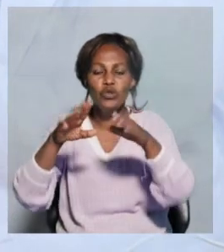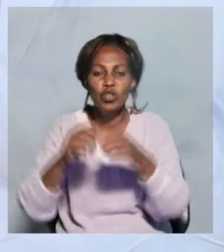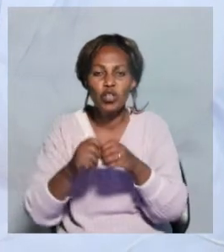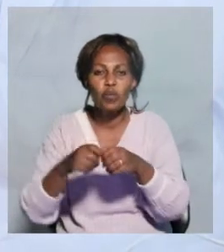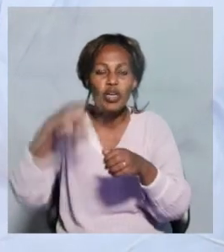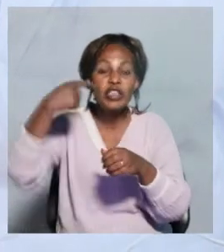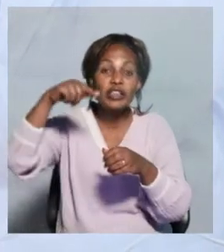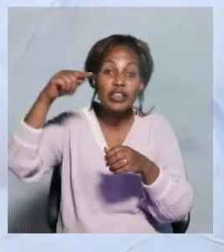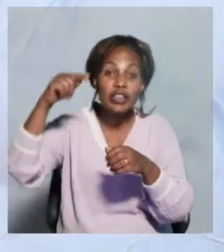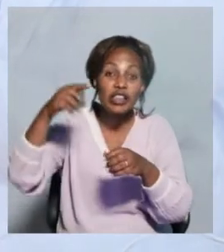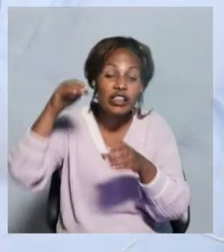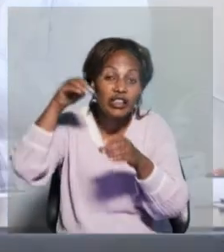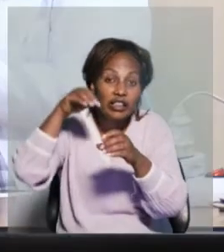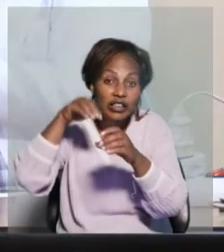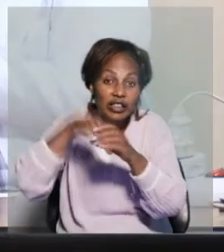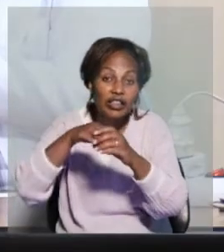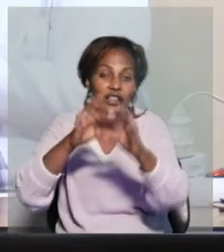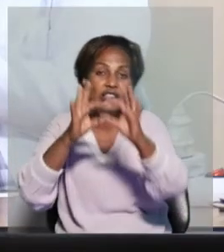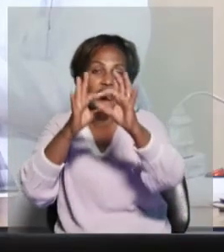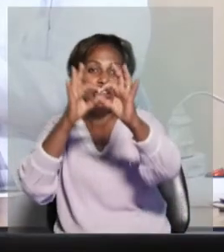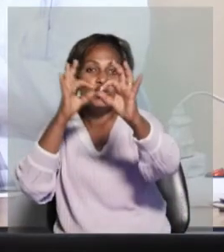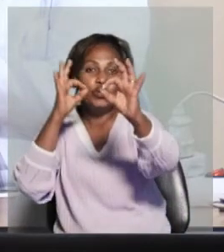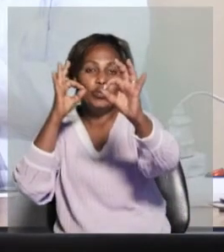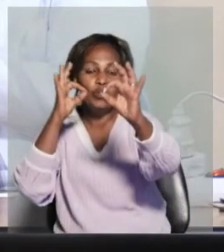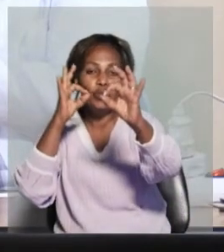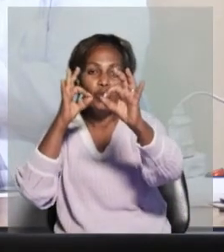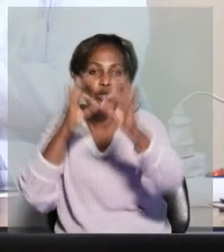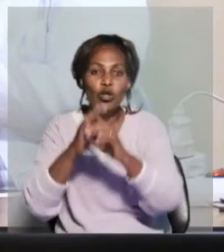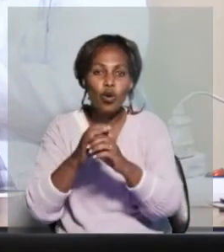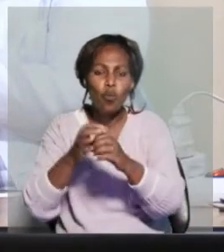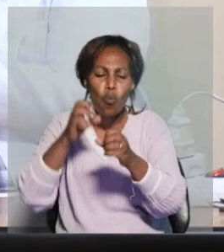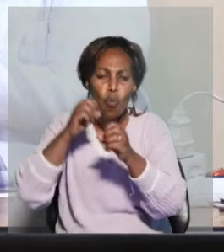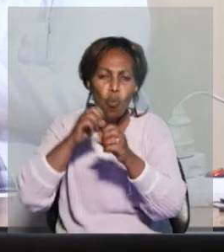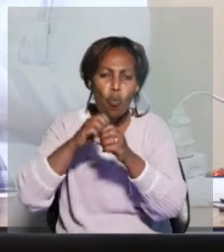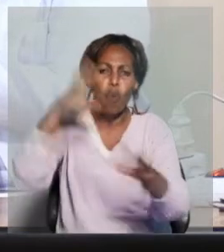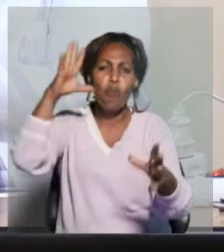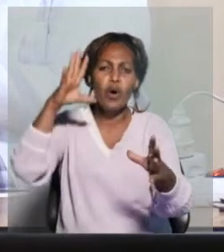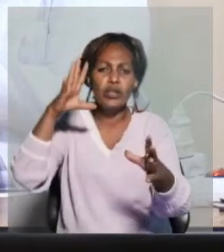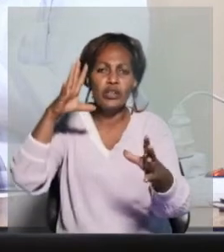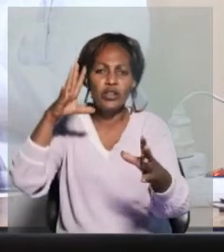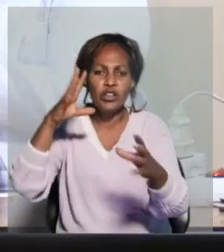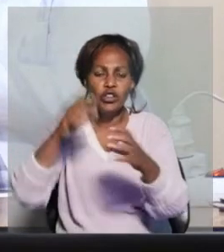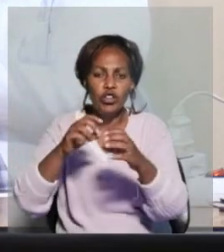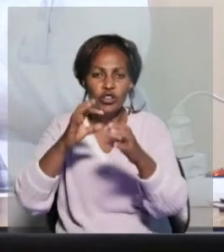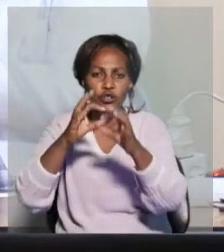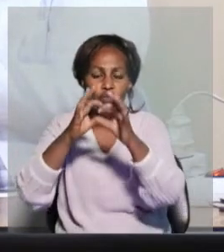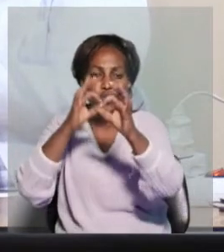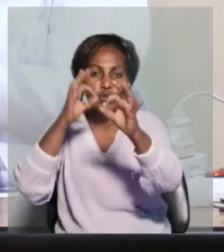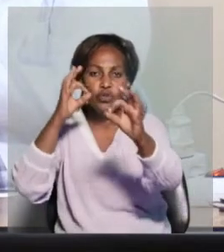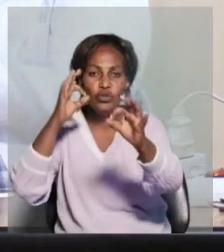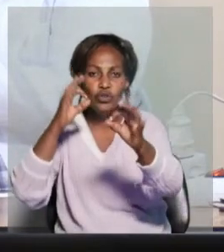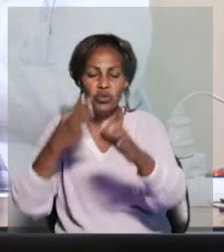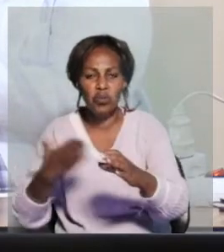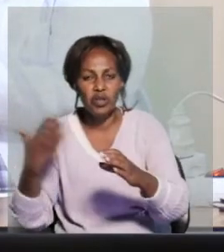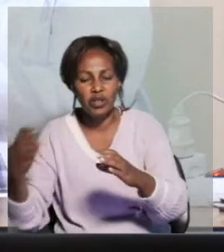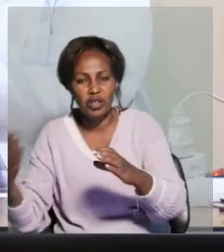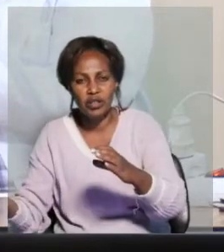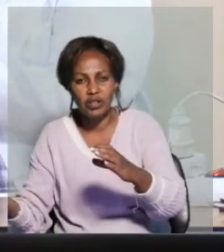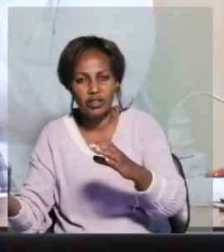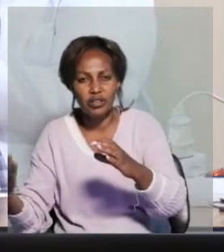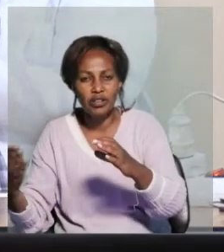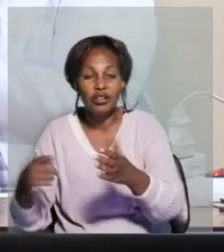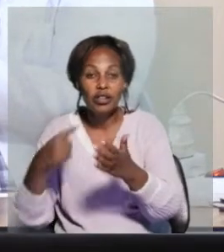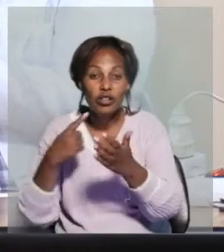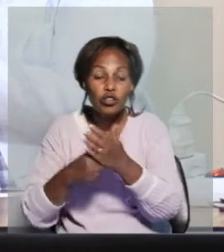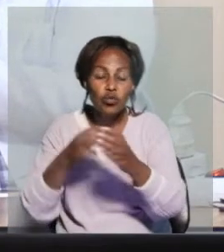gas inside the tube bombard the fluorescent materials. This fluorescent material,